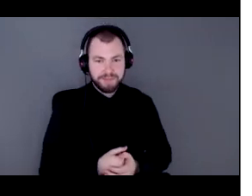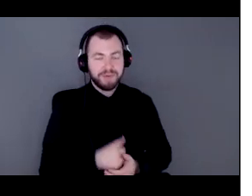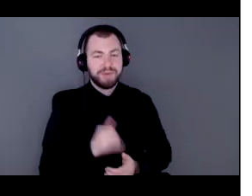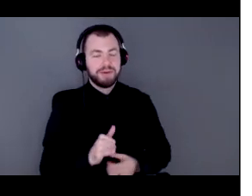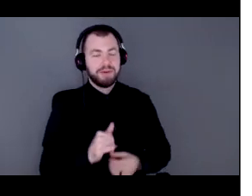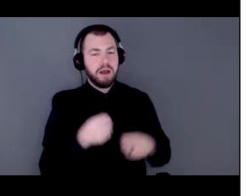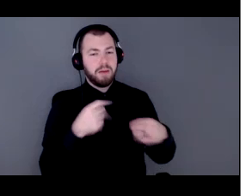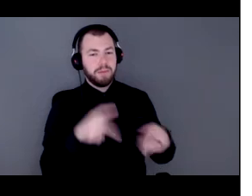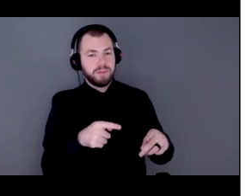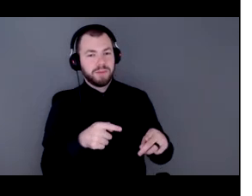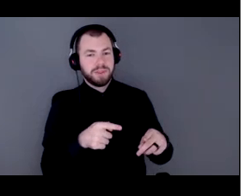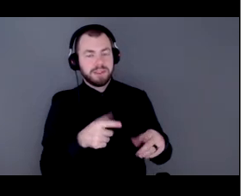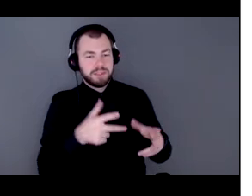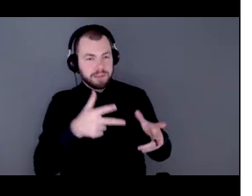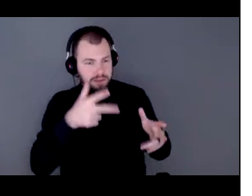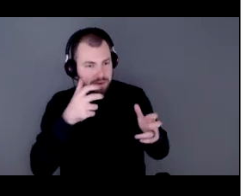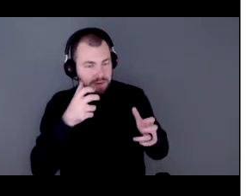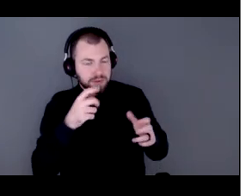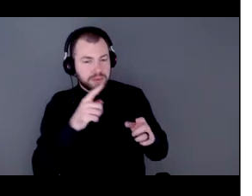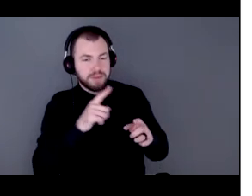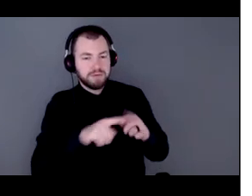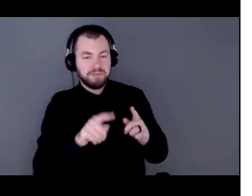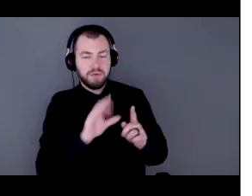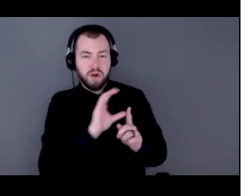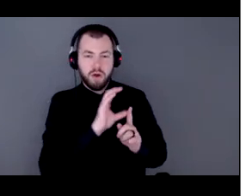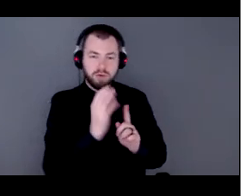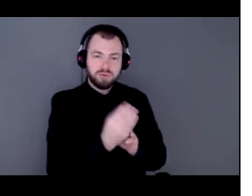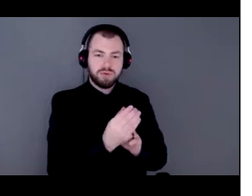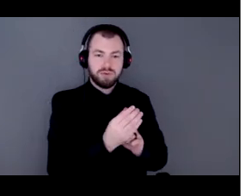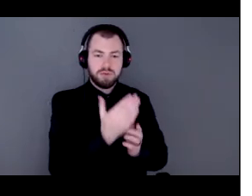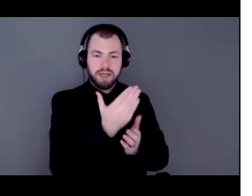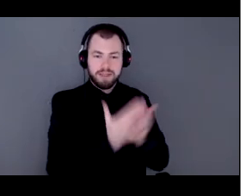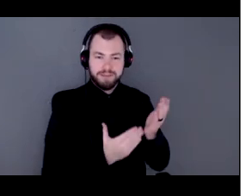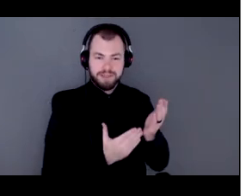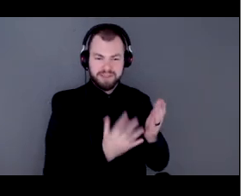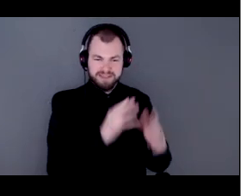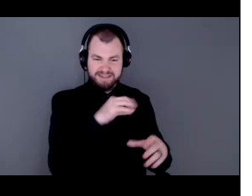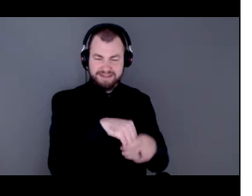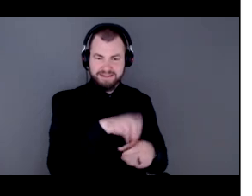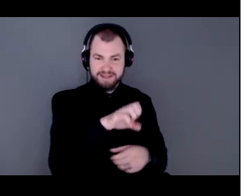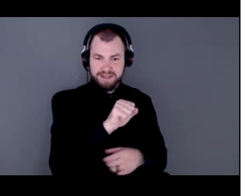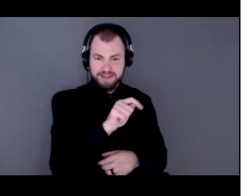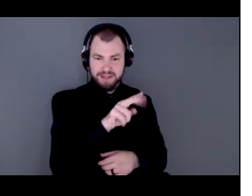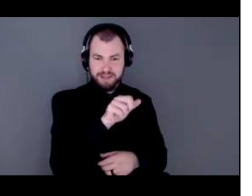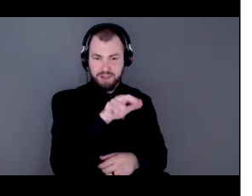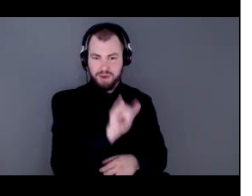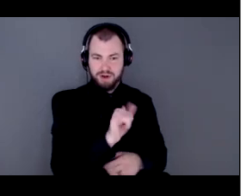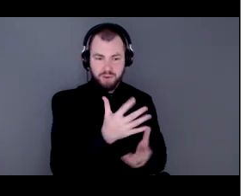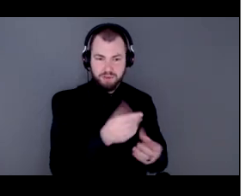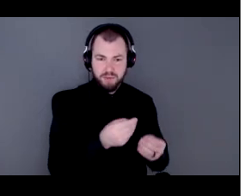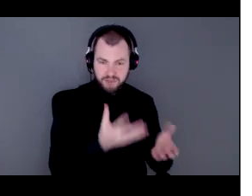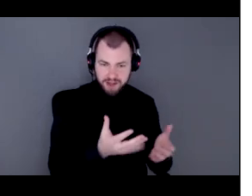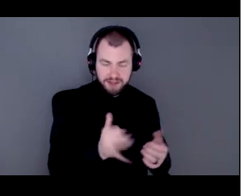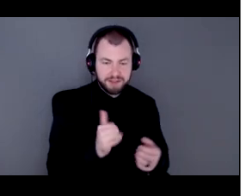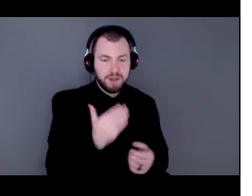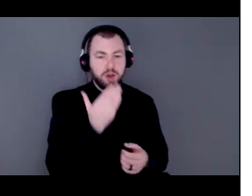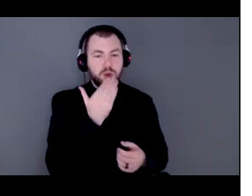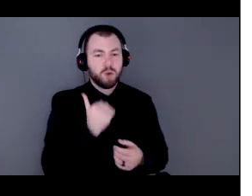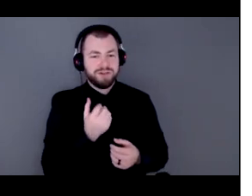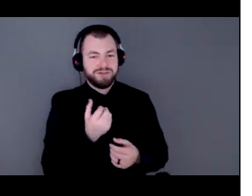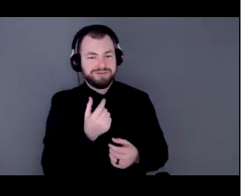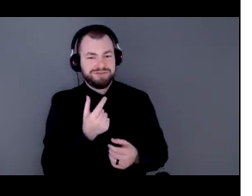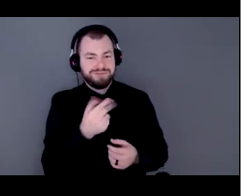about different cultural aspects within the estuary that the estuary provides. Sweetgrass basket weaving,